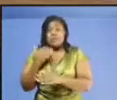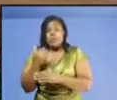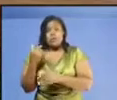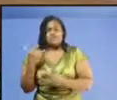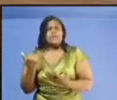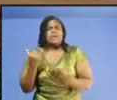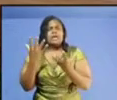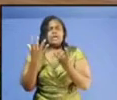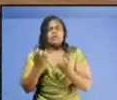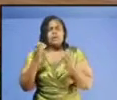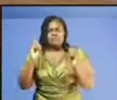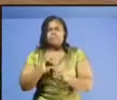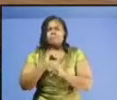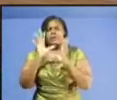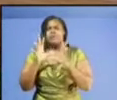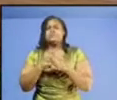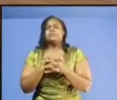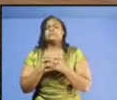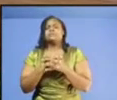I want a miracle.